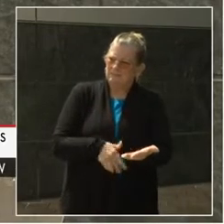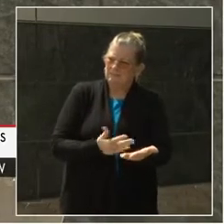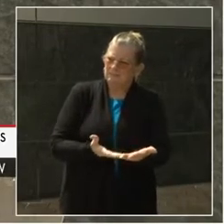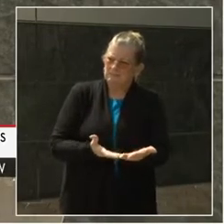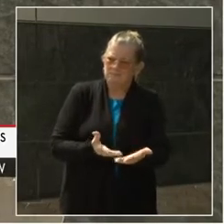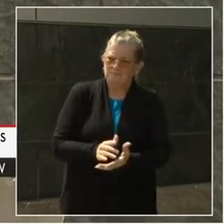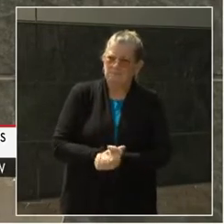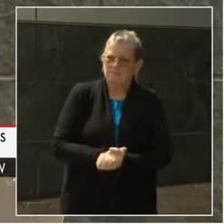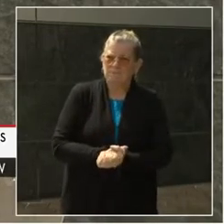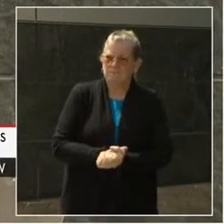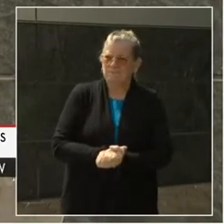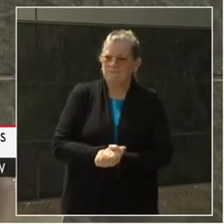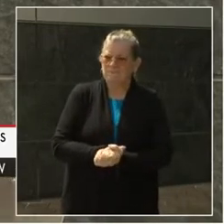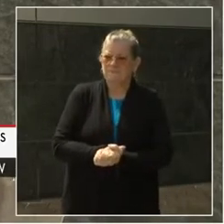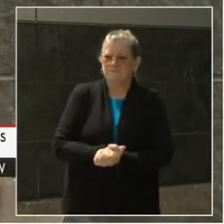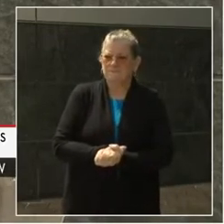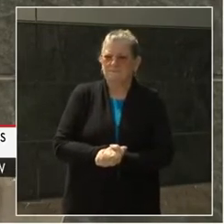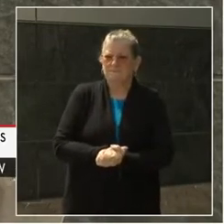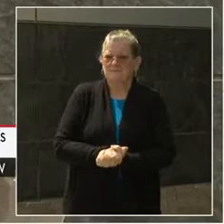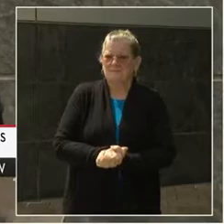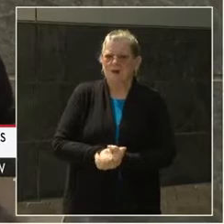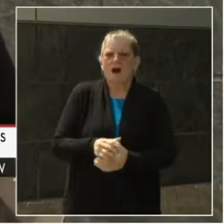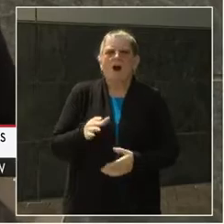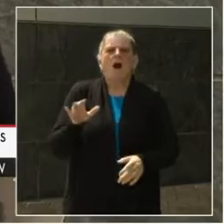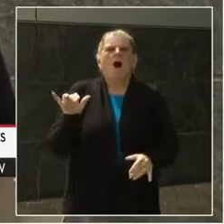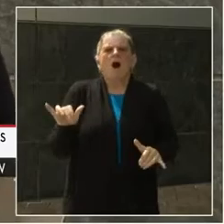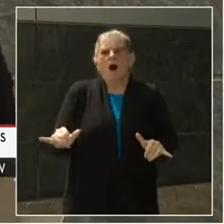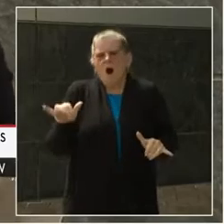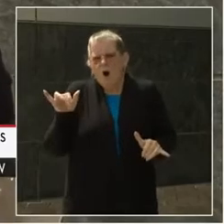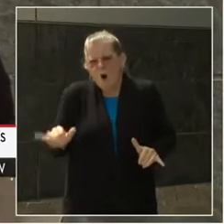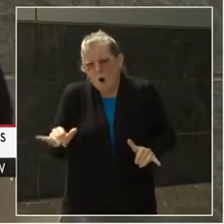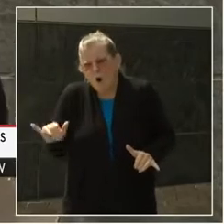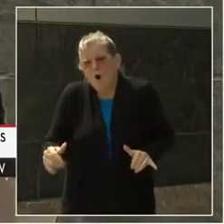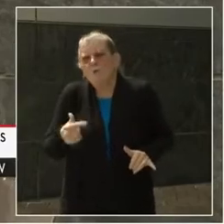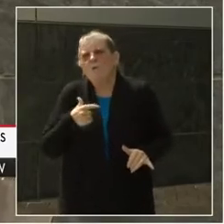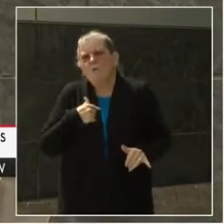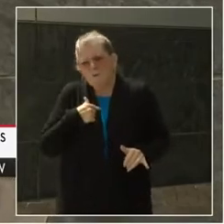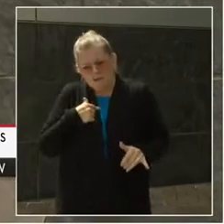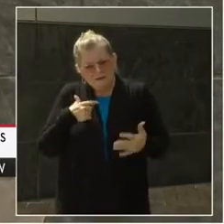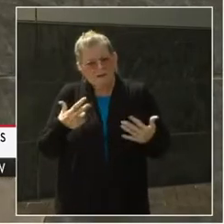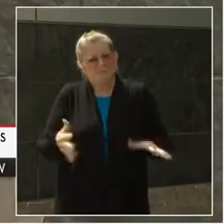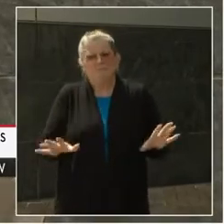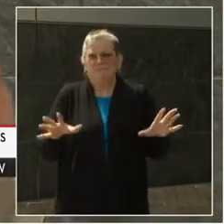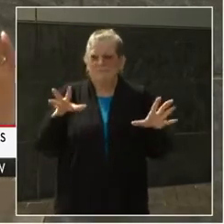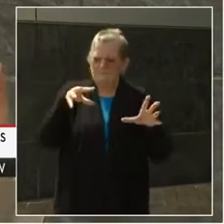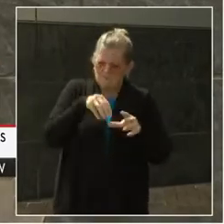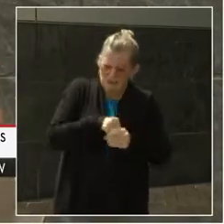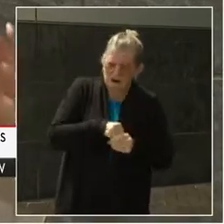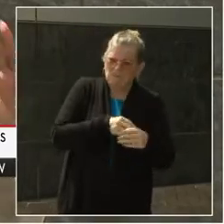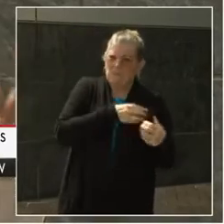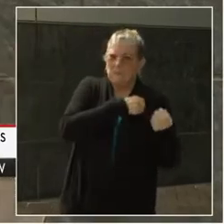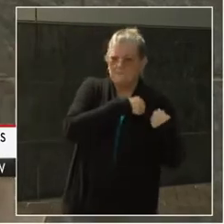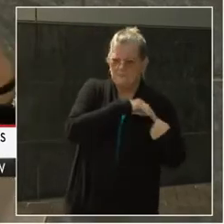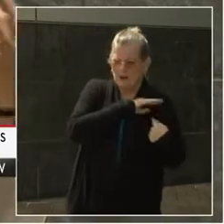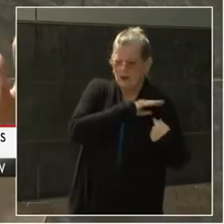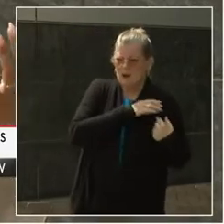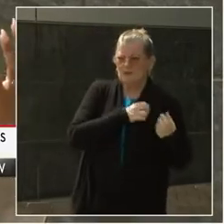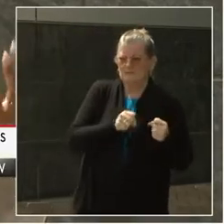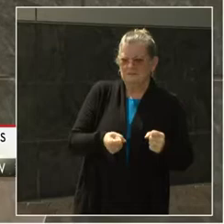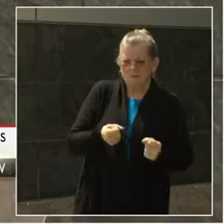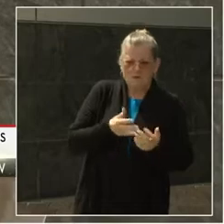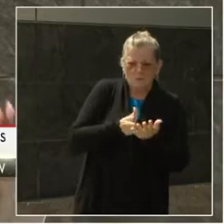the reimagine? So we are engaging through Mayor Bowser and her leadership. We are going through a process